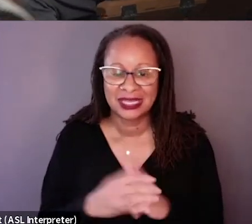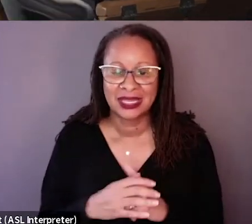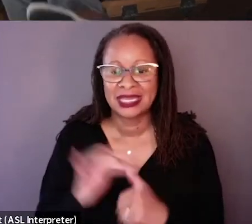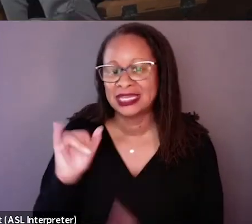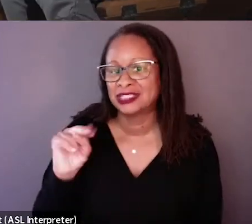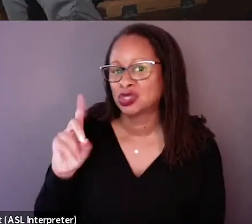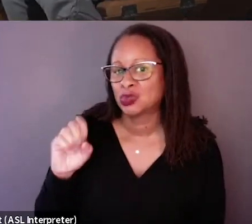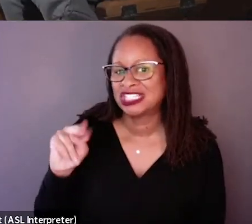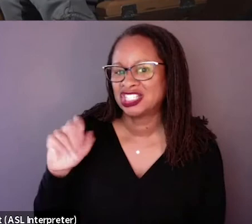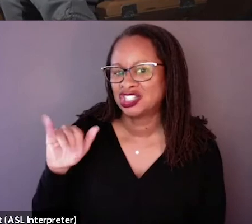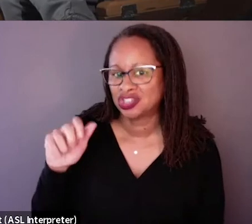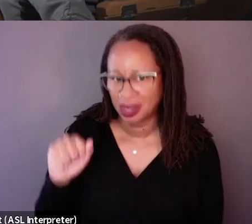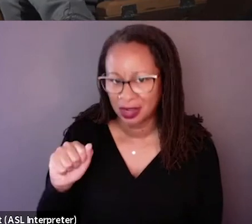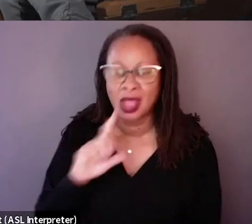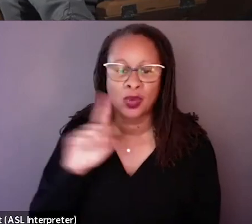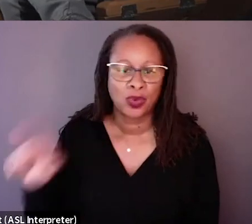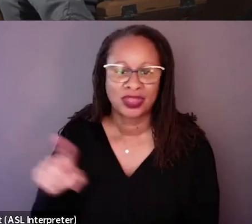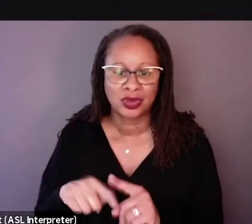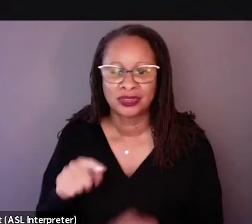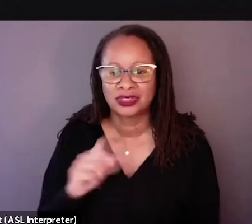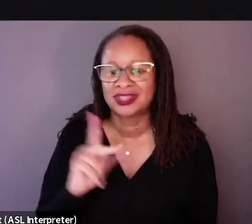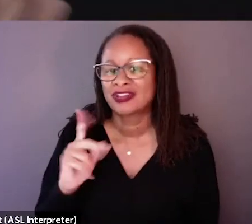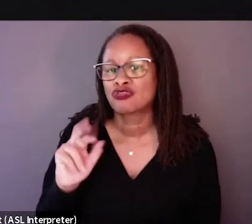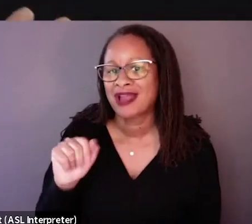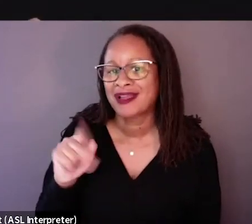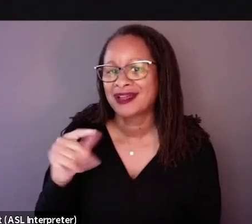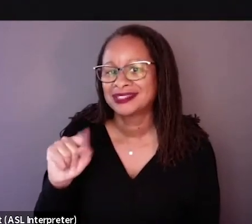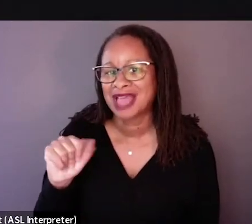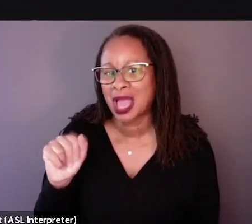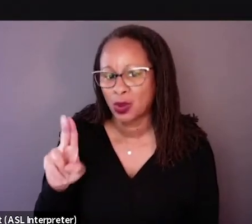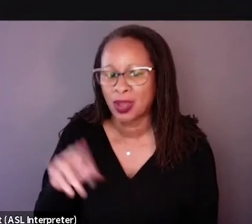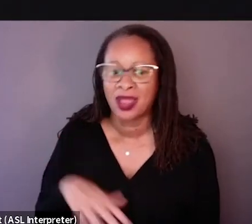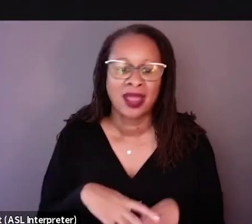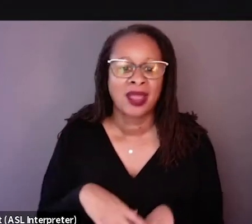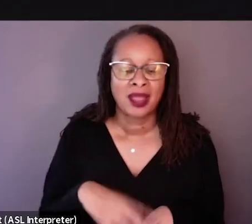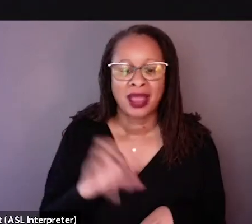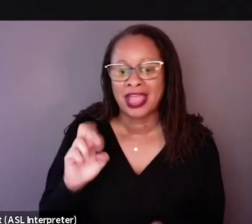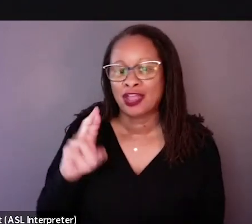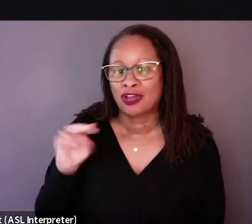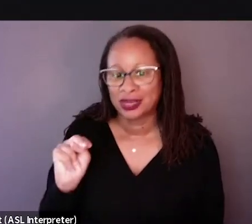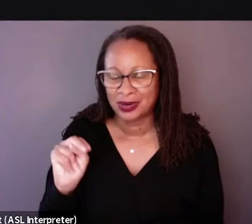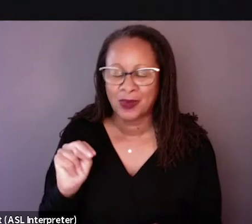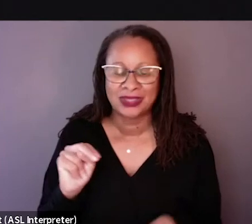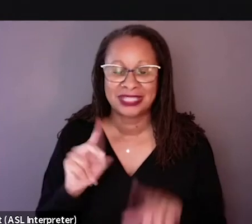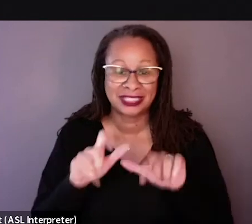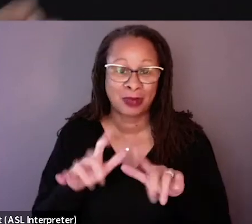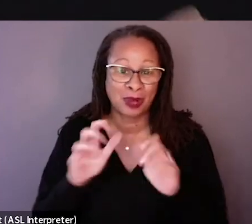in 1979, when they go to the Anak Krakatau volcano, Aaron was experimenting with putting dinosaur sounds,